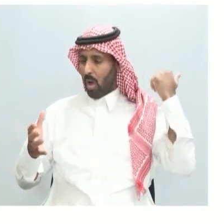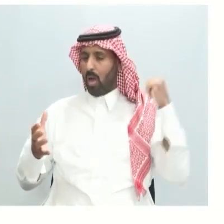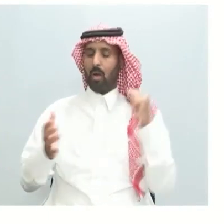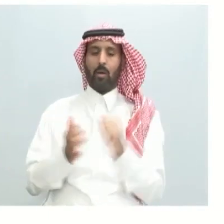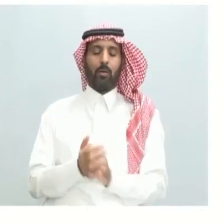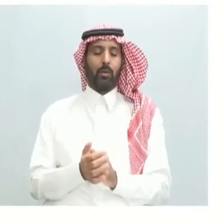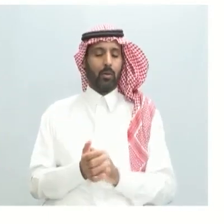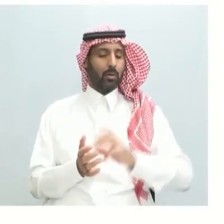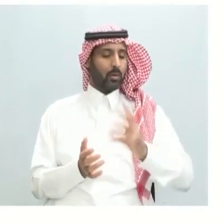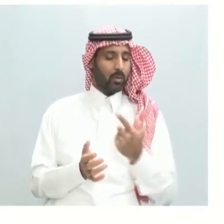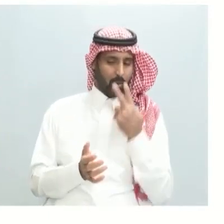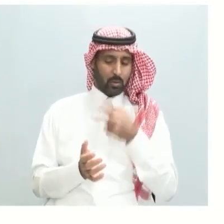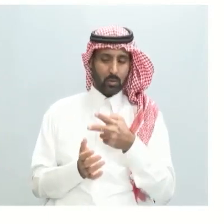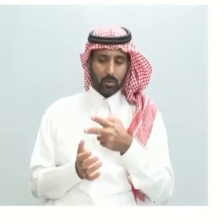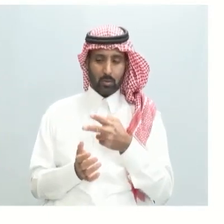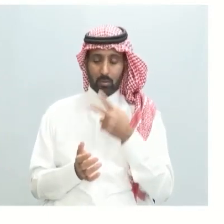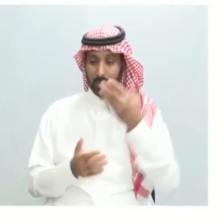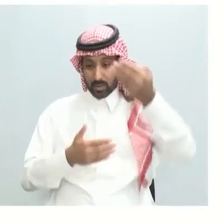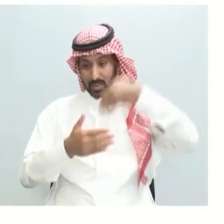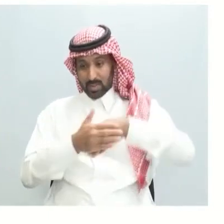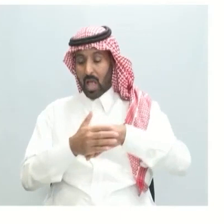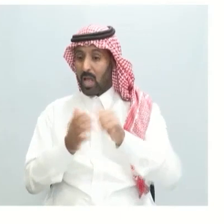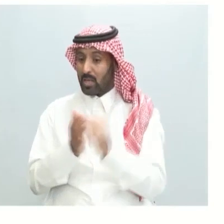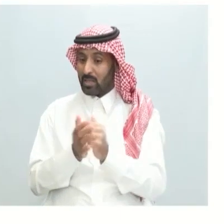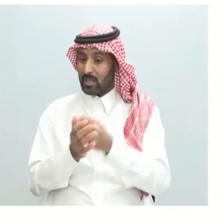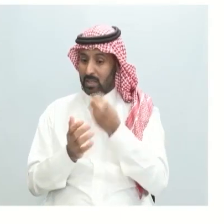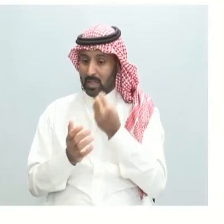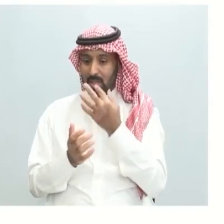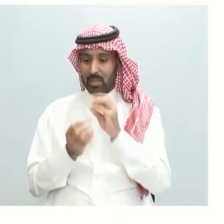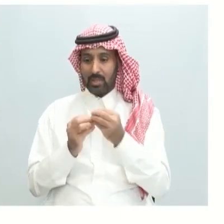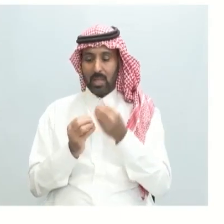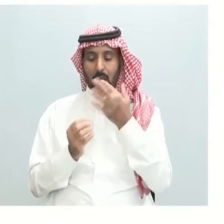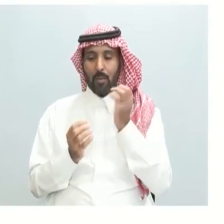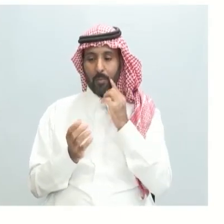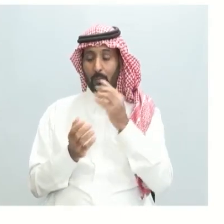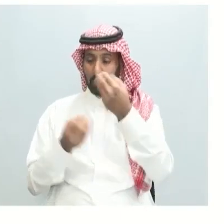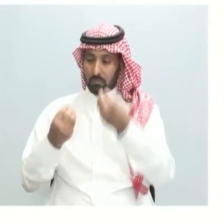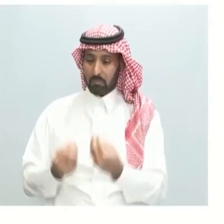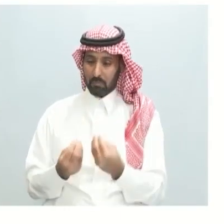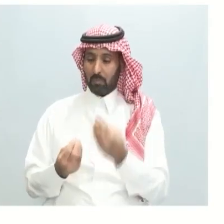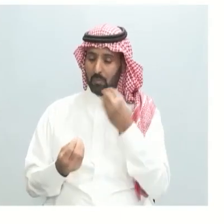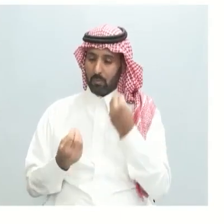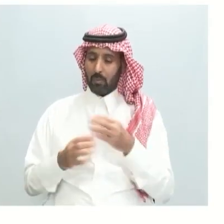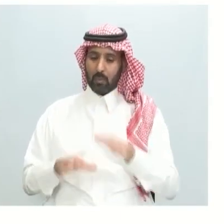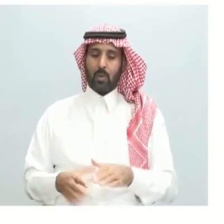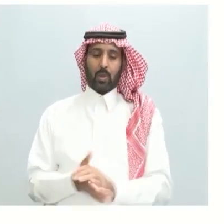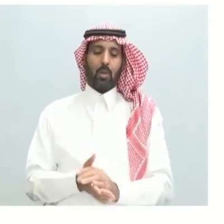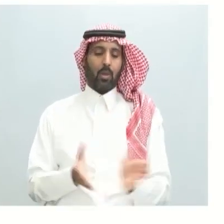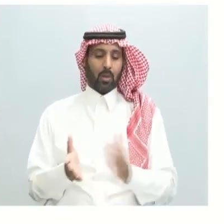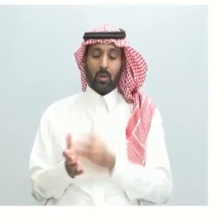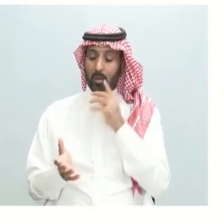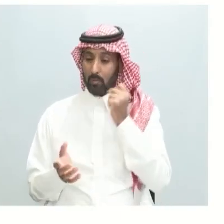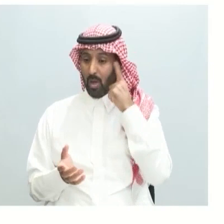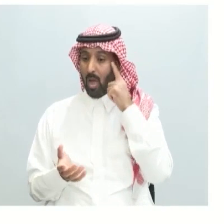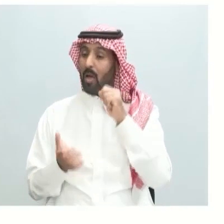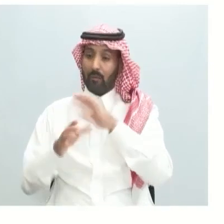house. What does it look like on the inside? It's wide, it's spacious, and also comfy. Are there any